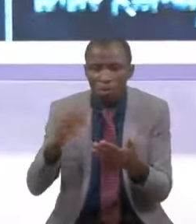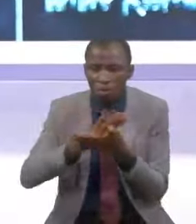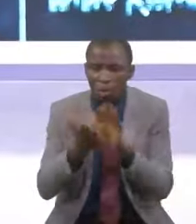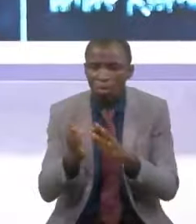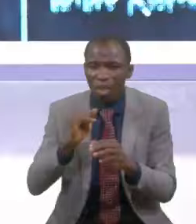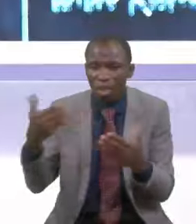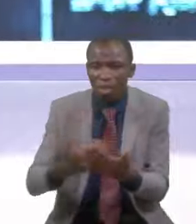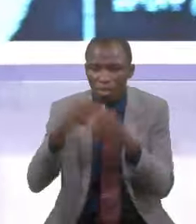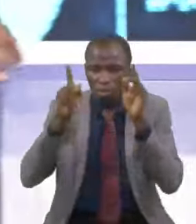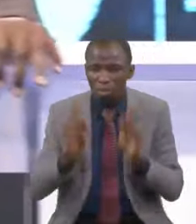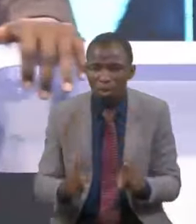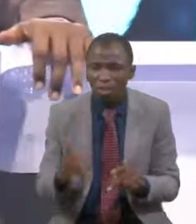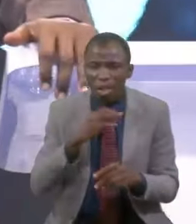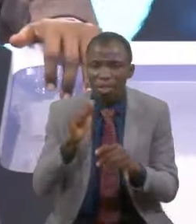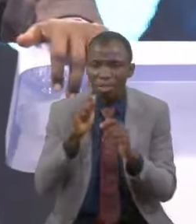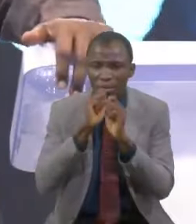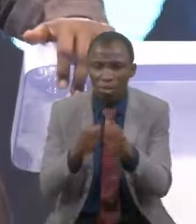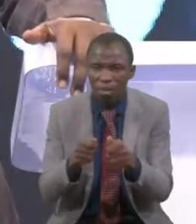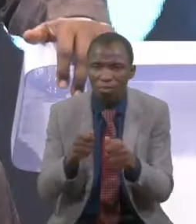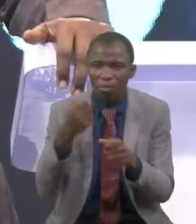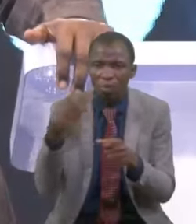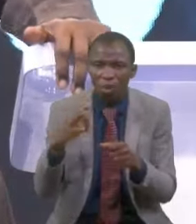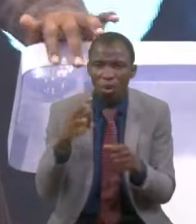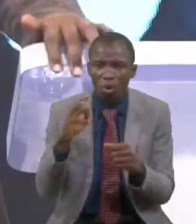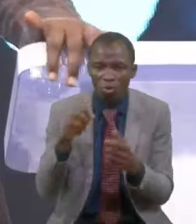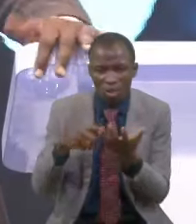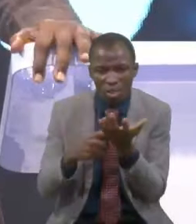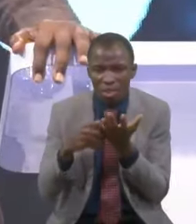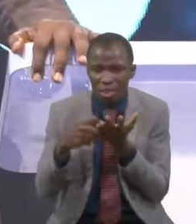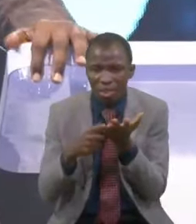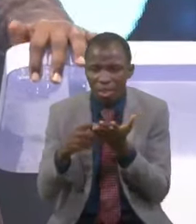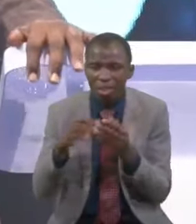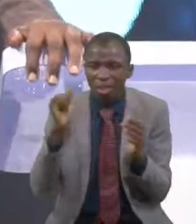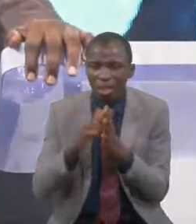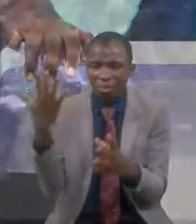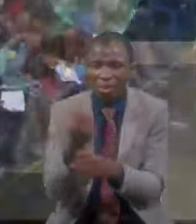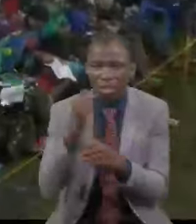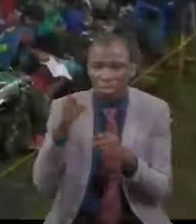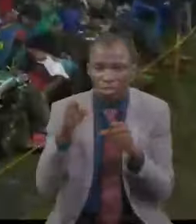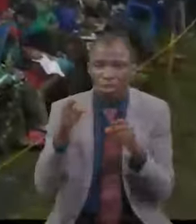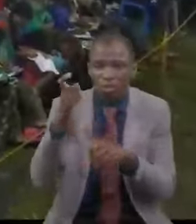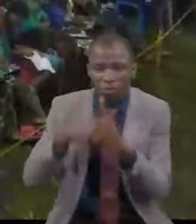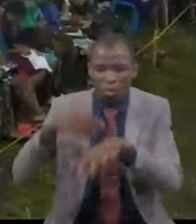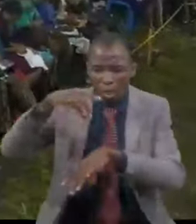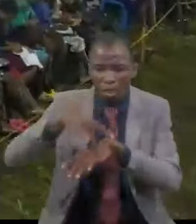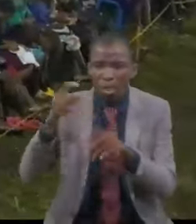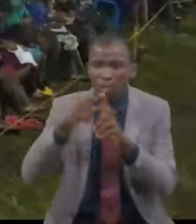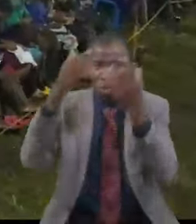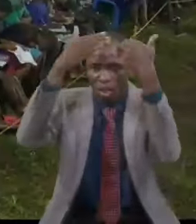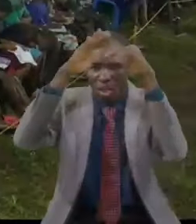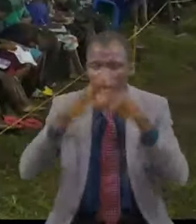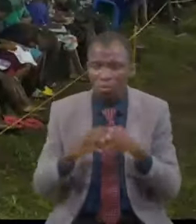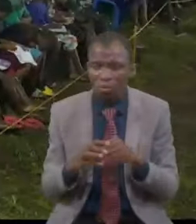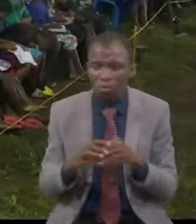the gift of a ticket that will take you from earth to heaven. Even that one, can